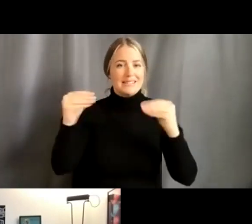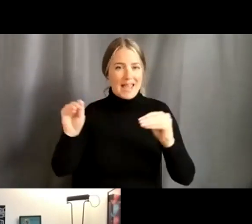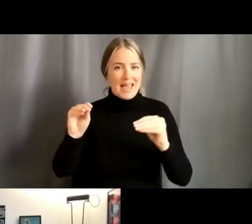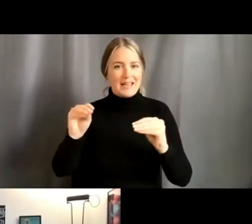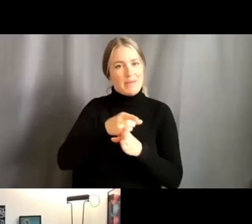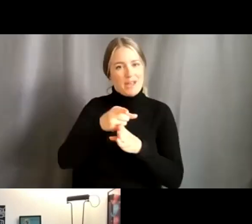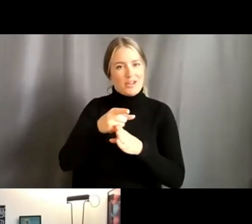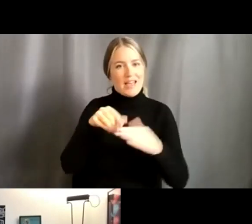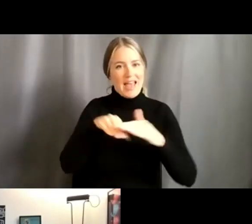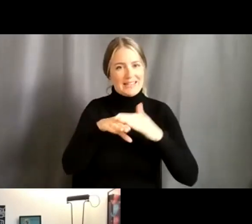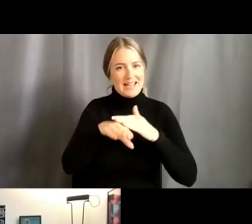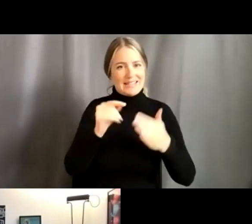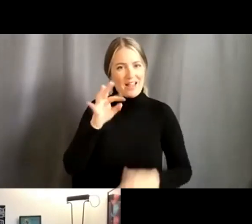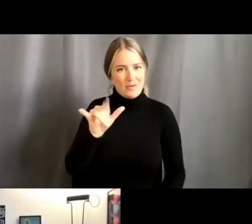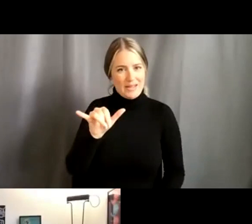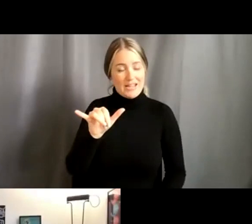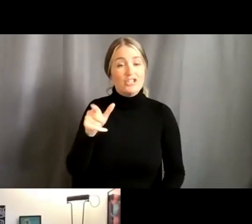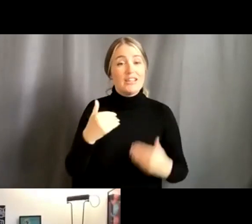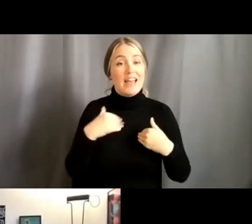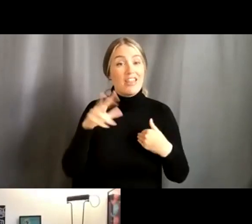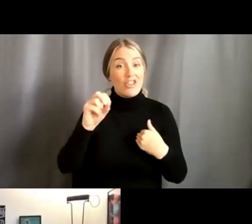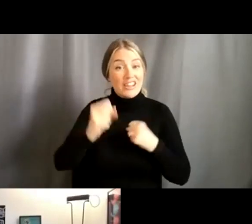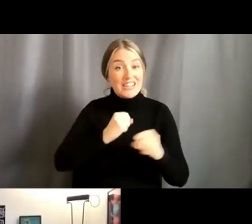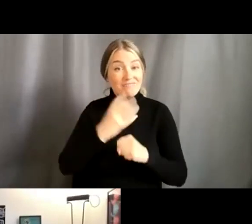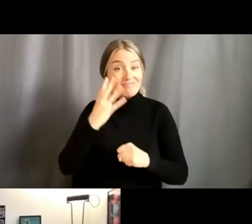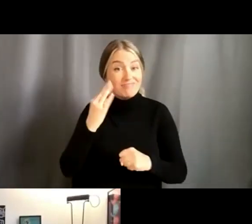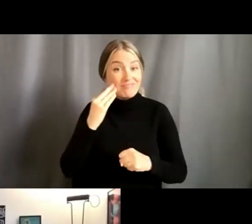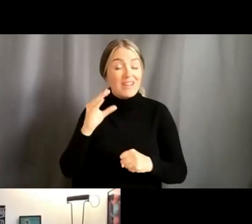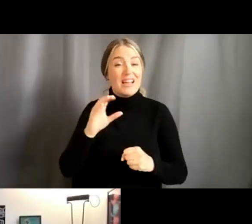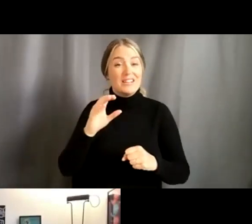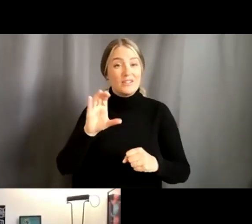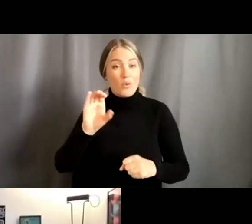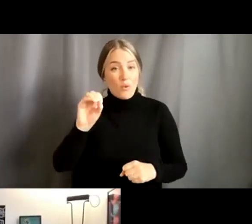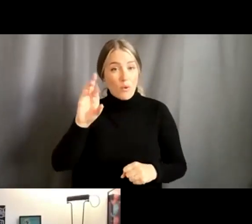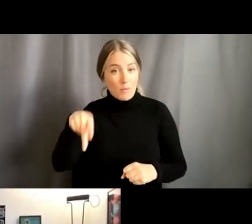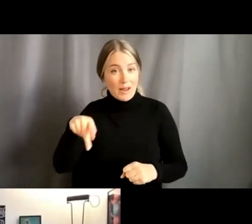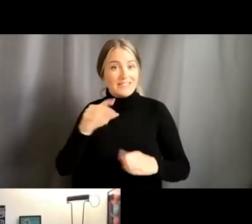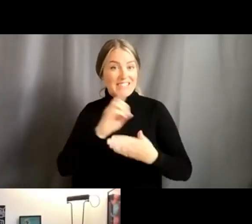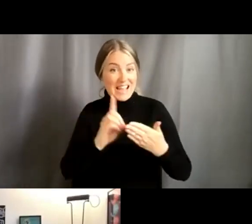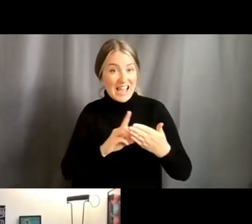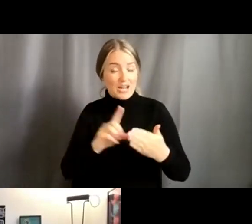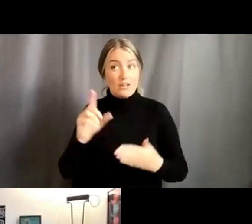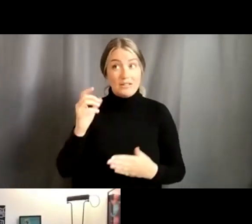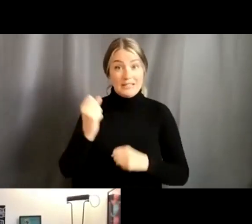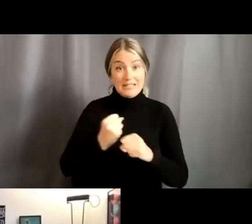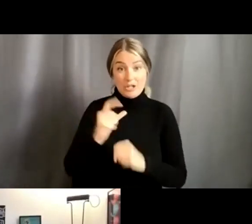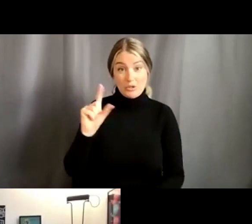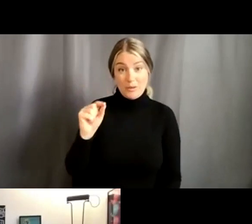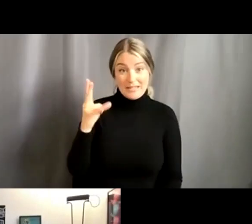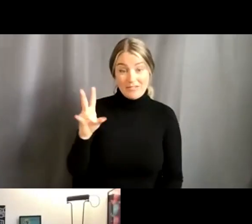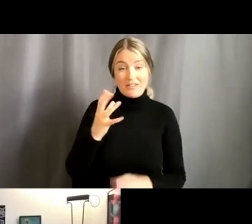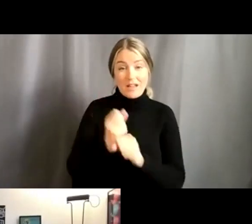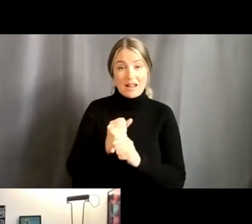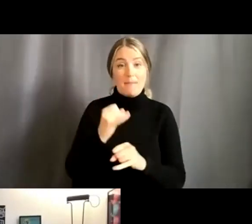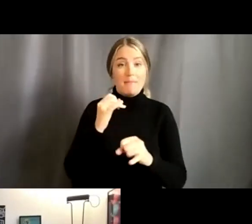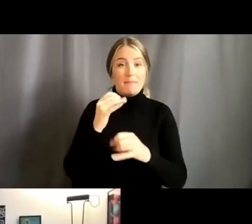Gallery. She has over 30 years of experience in the corporate realm of design, and in 2017, Amy received the American Institute of